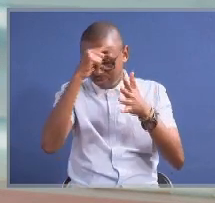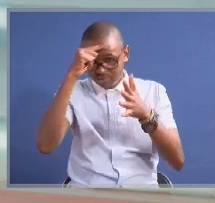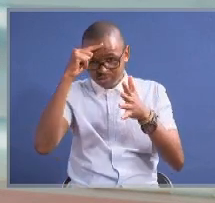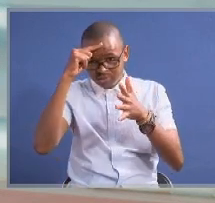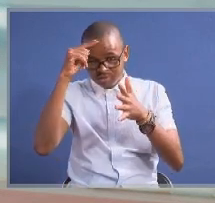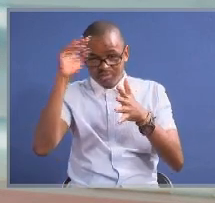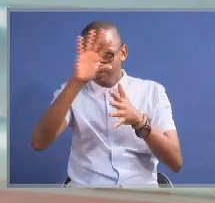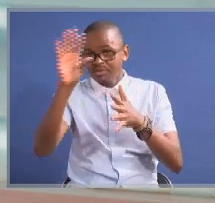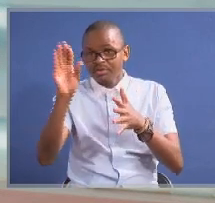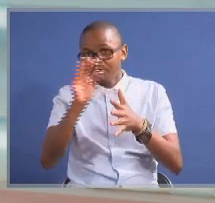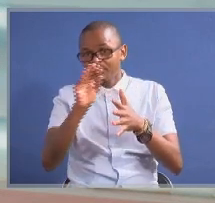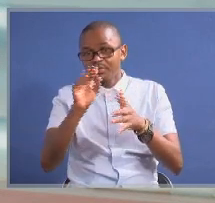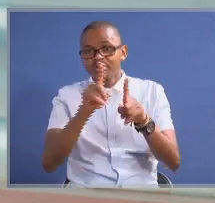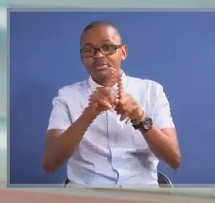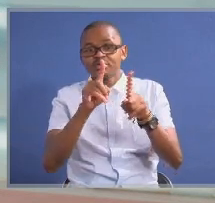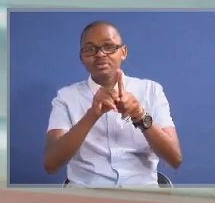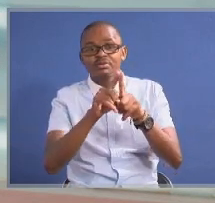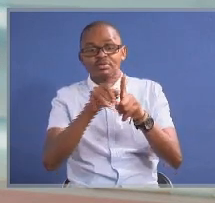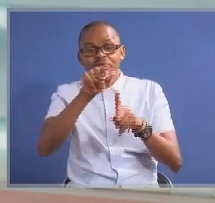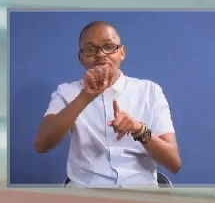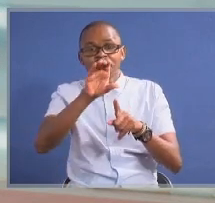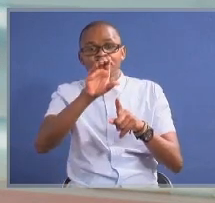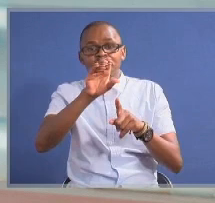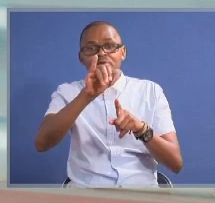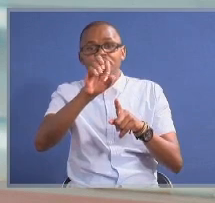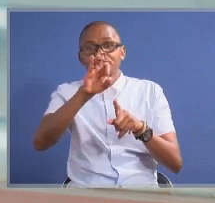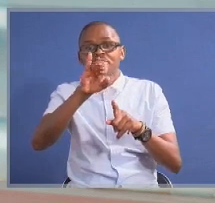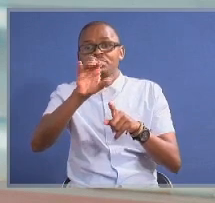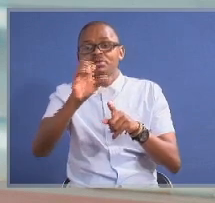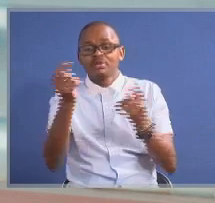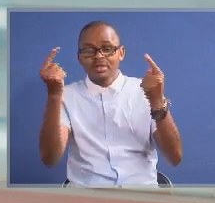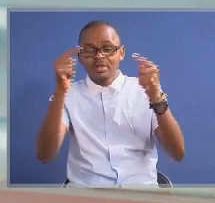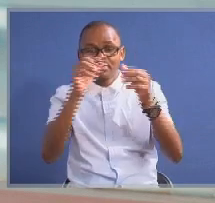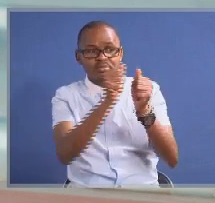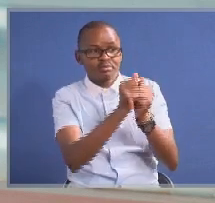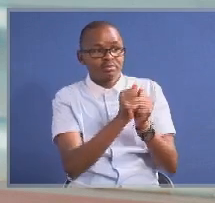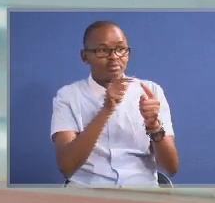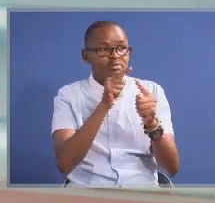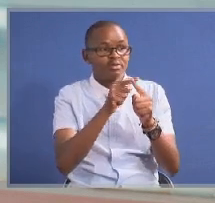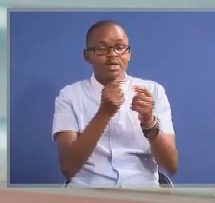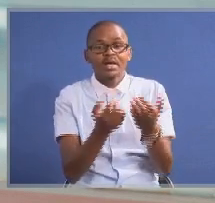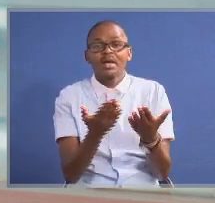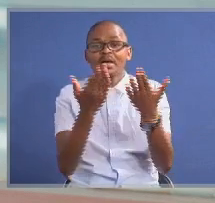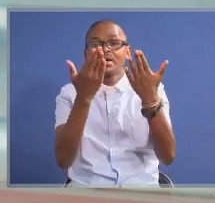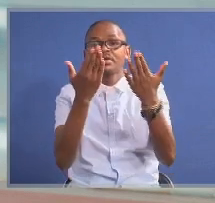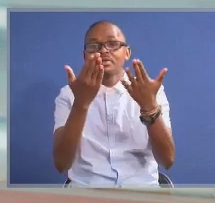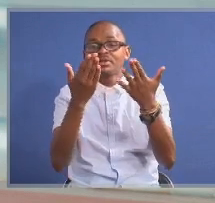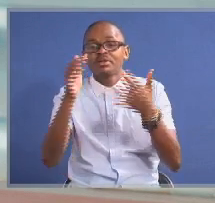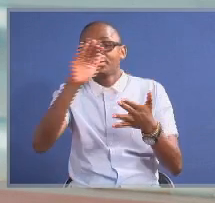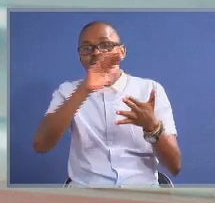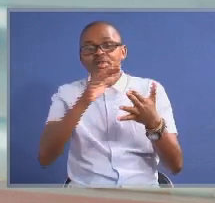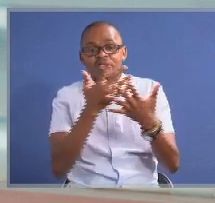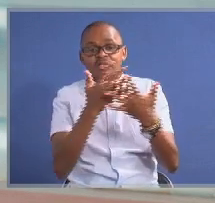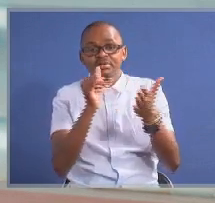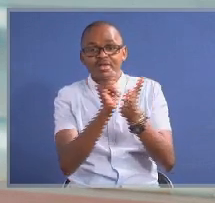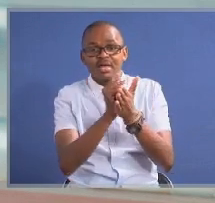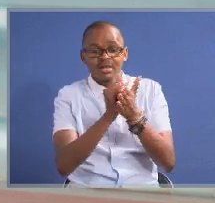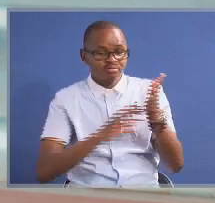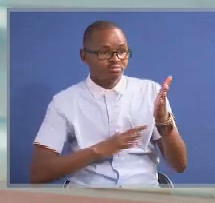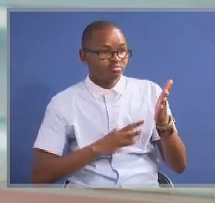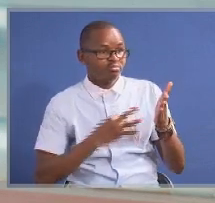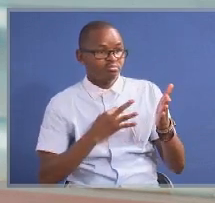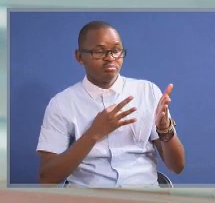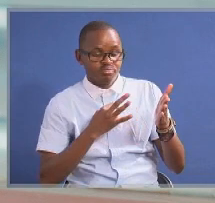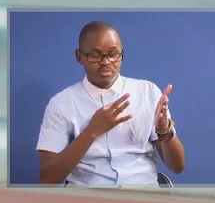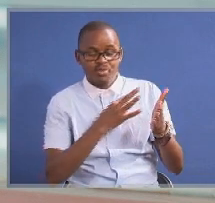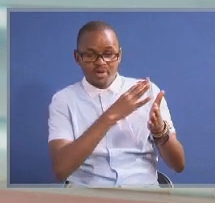Africa and the Pacific and, of course, the Caribbean are coming in together to improve this particular region, something that I feel